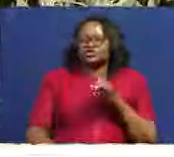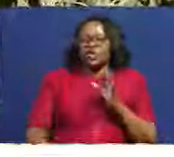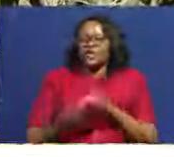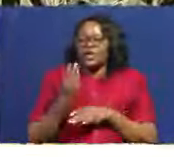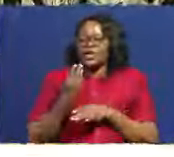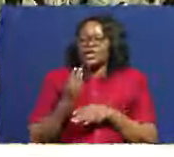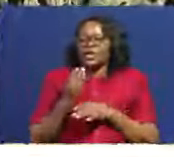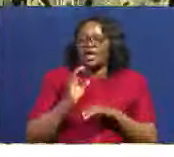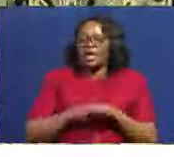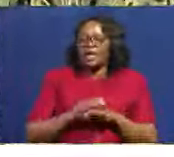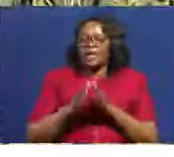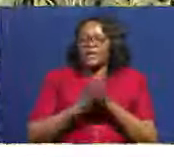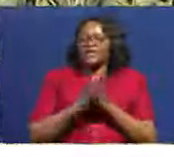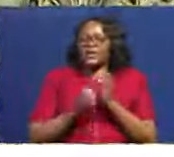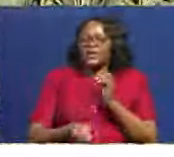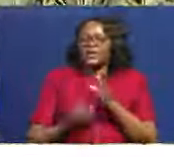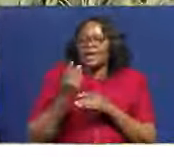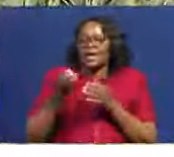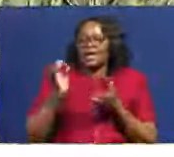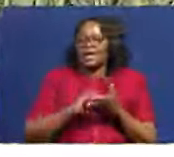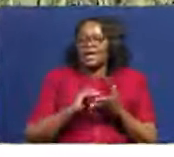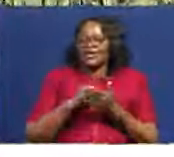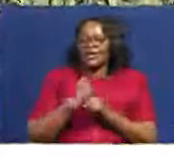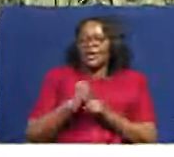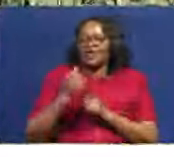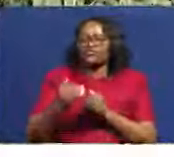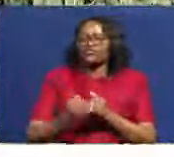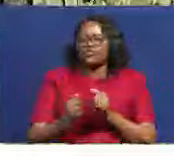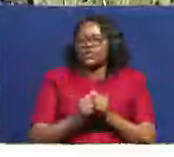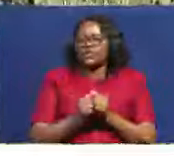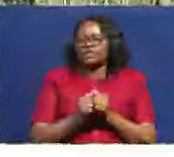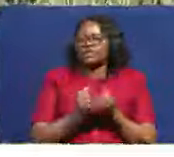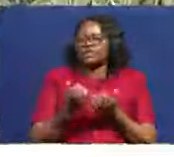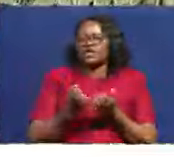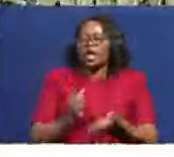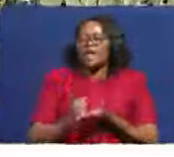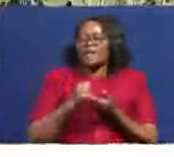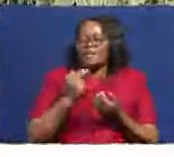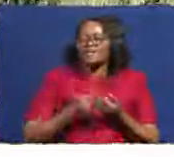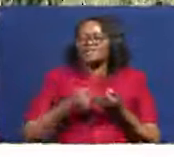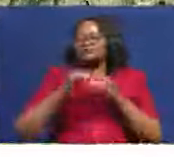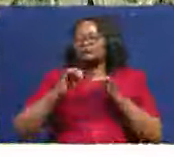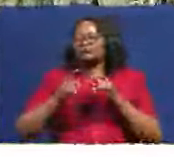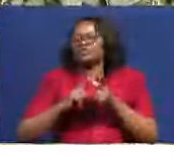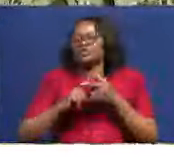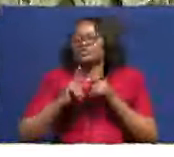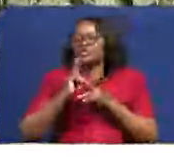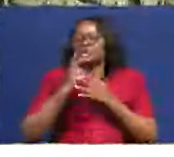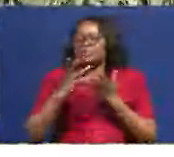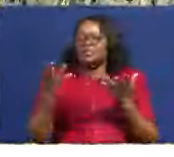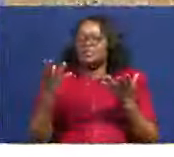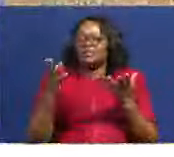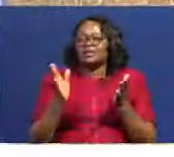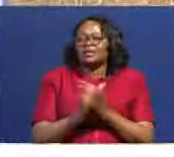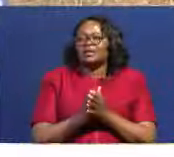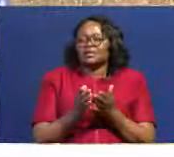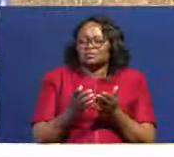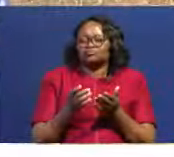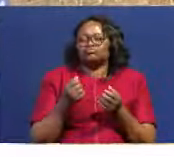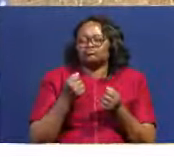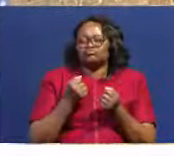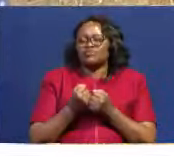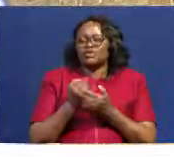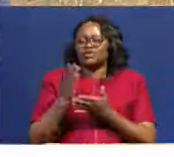or get motivated to produce. So again, we're working very closely with the trade department, which are helping us in aggregation. Some of these aggregators are the ones who make